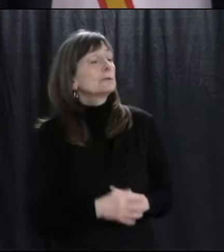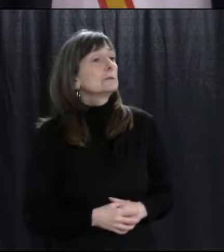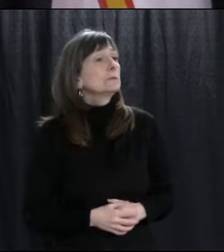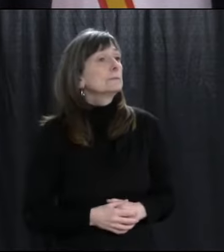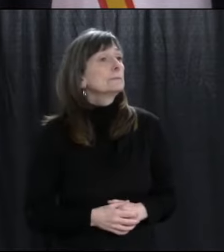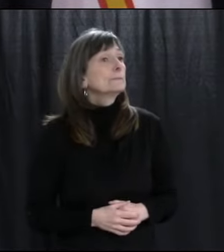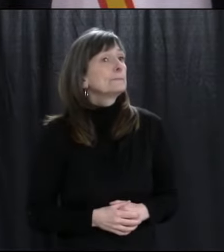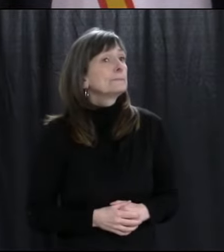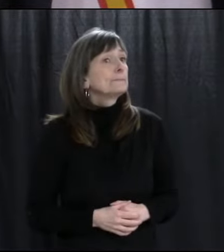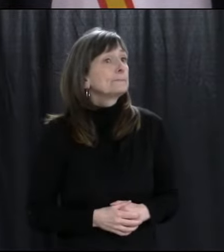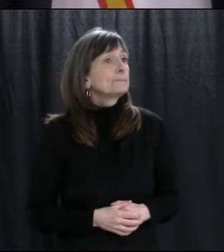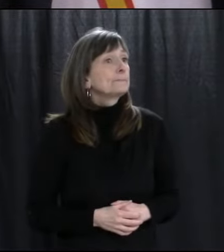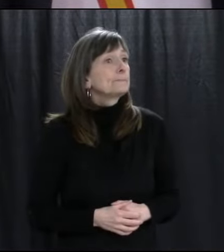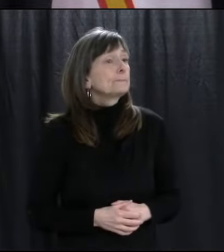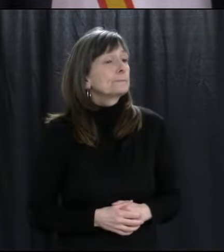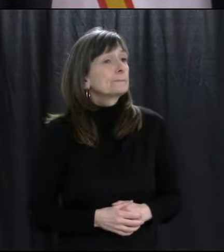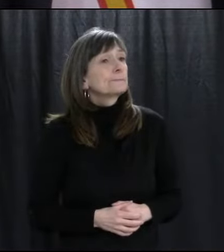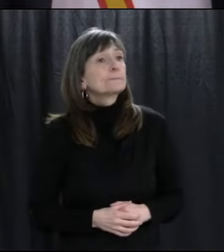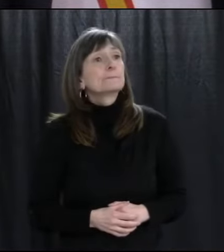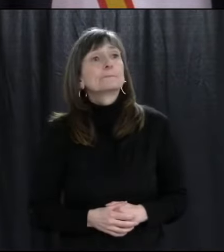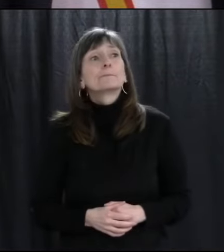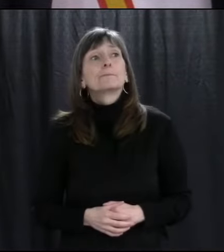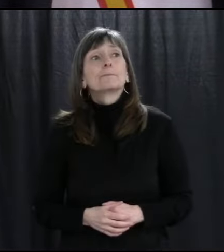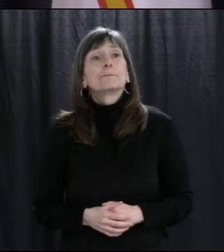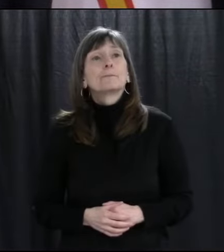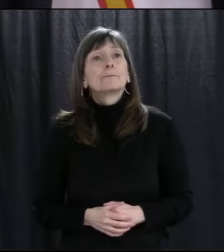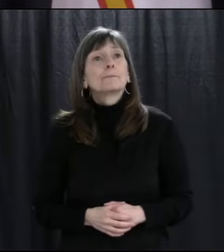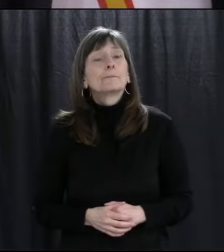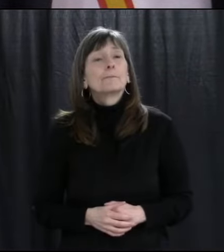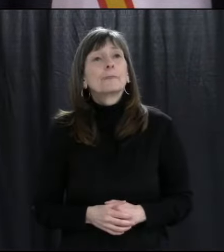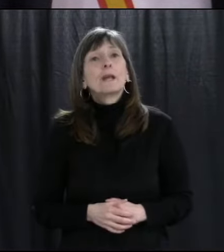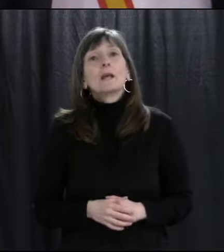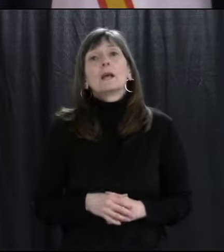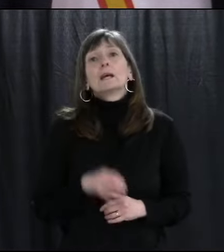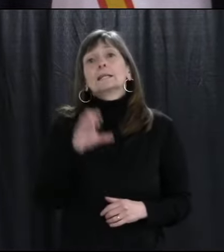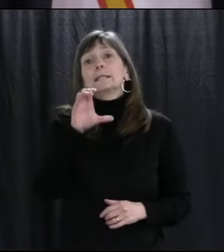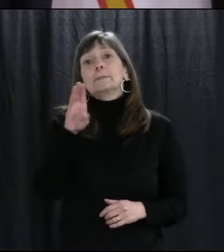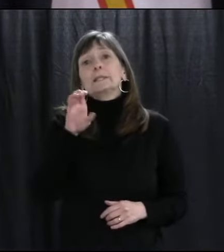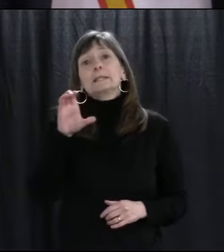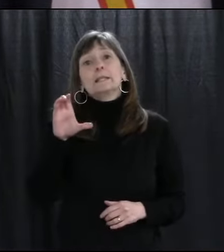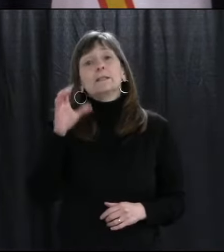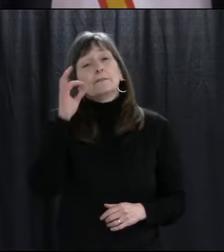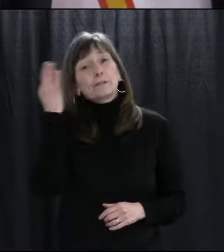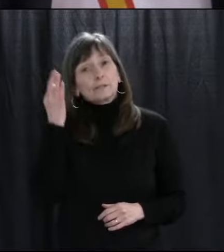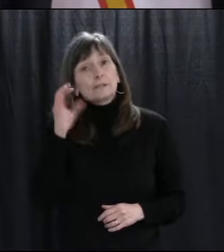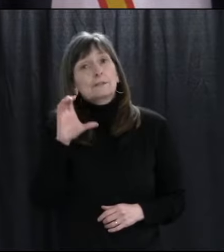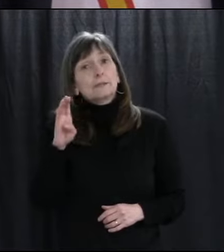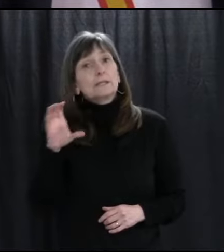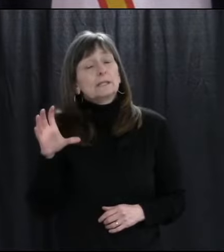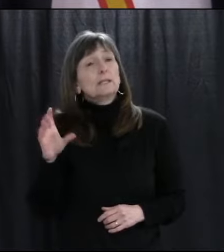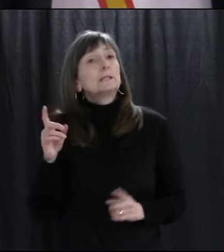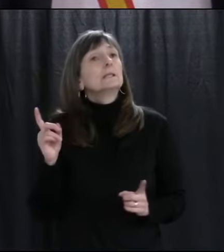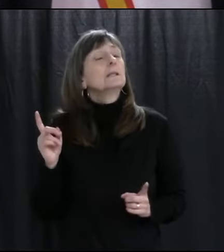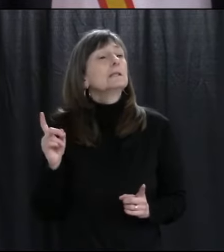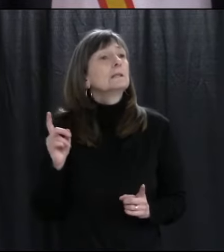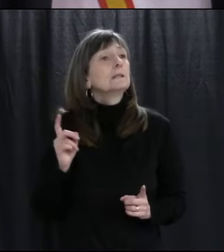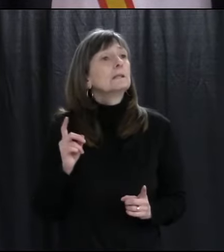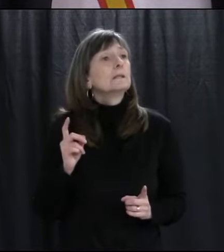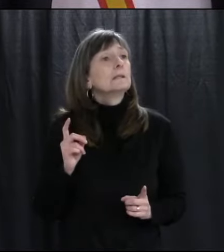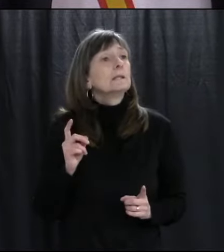the phones. Yes, hi. Marie-Isabelle Rochon from Radio Canada. Wondering, so the province has